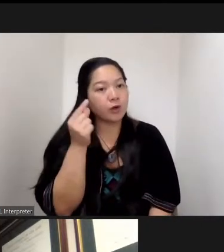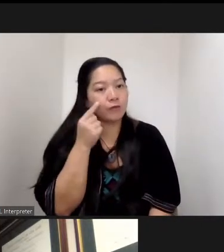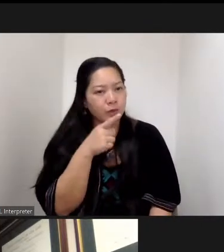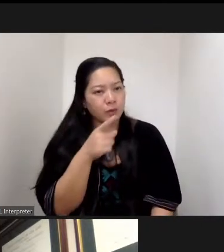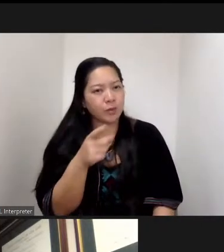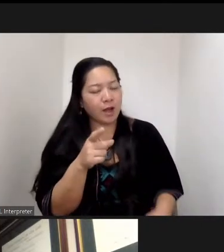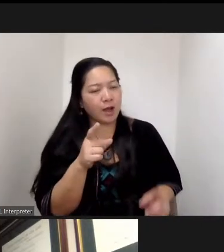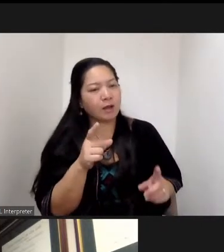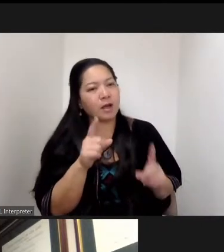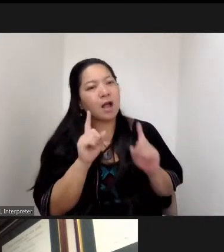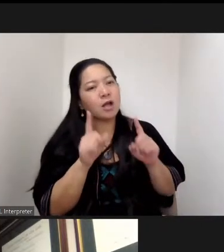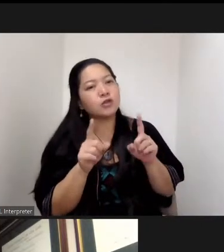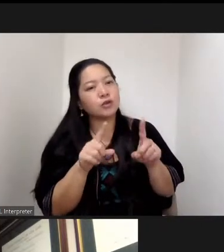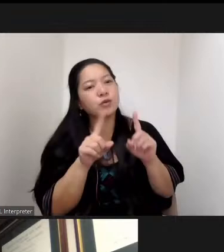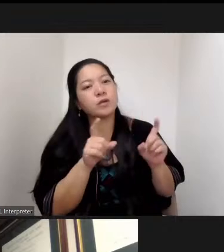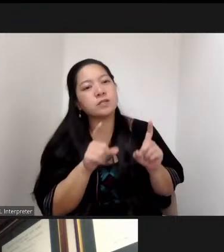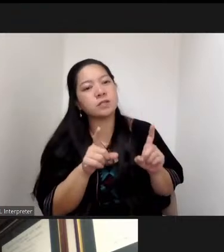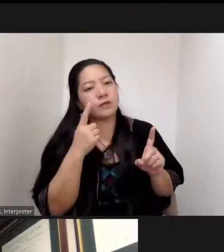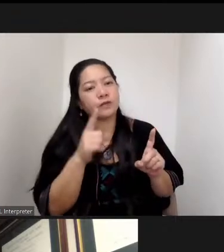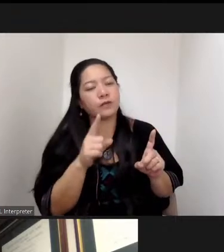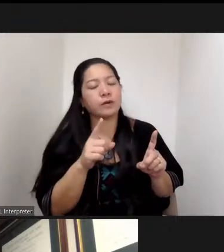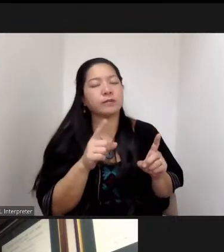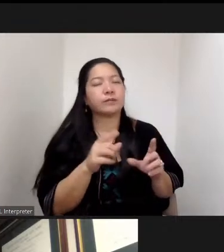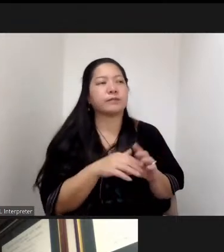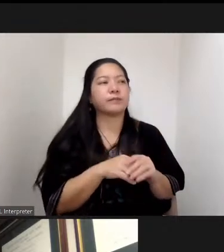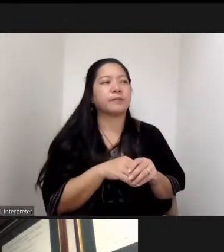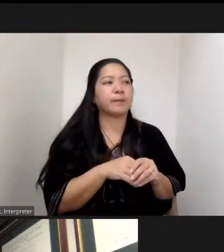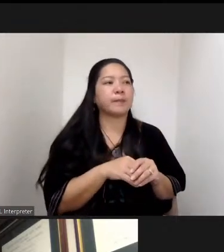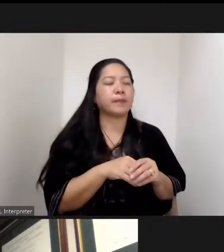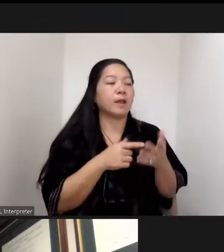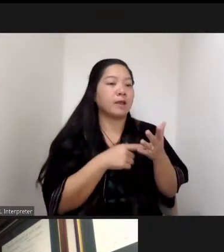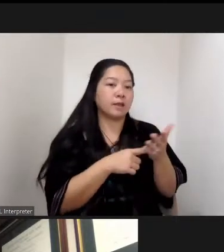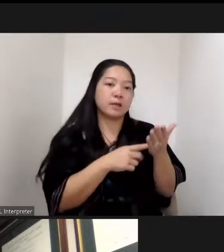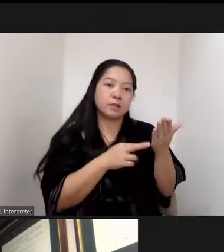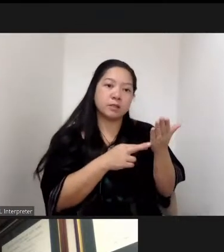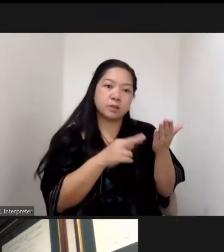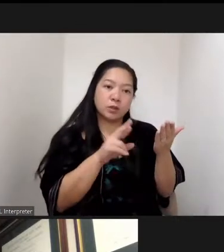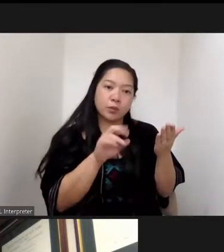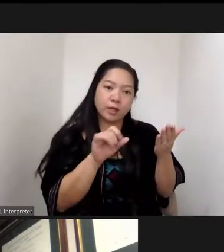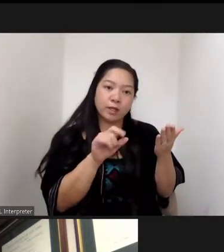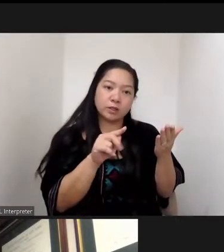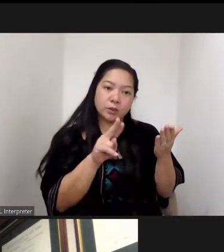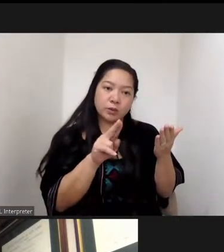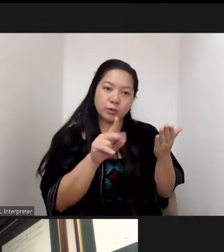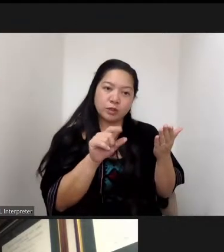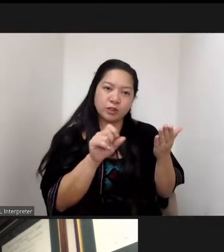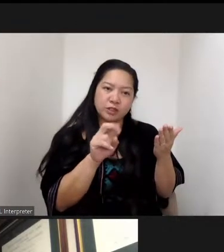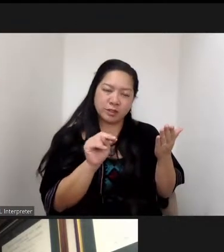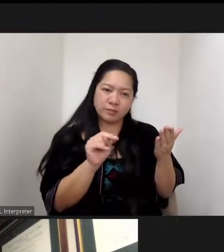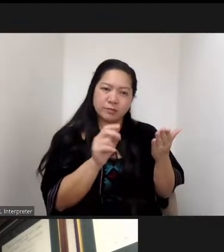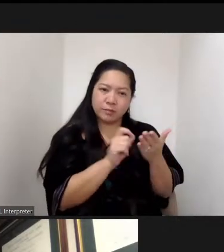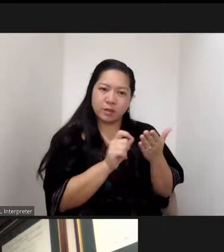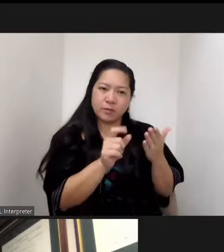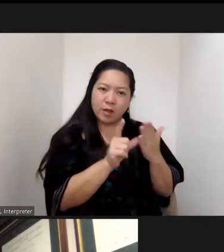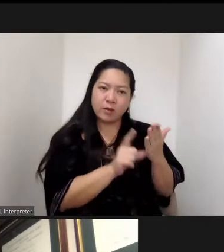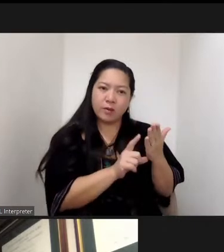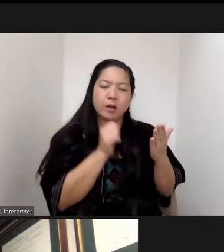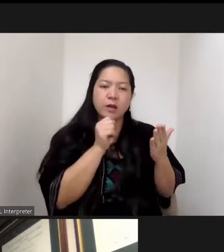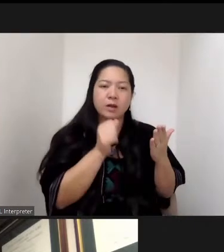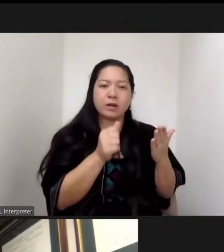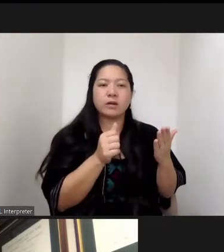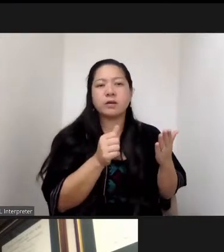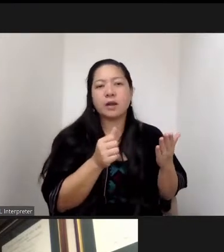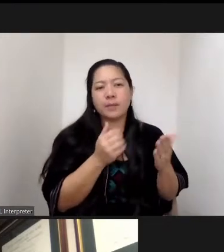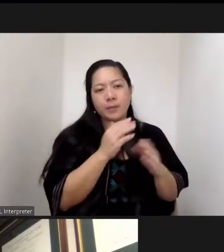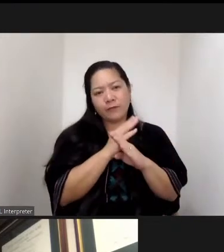legislature on this resolution is that this resolution would not prevent you from signing another emergency declaration,